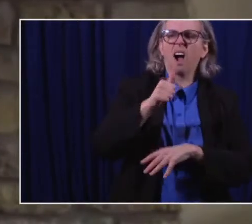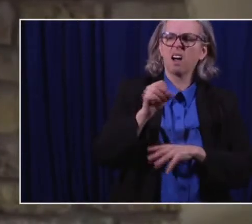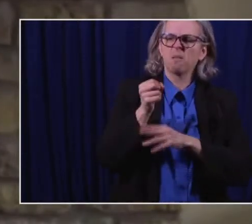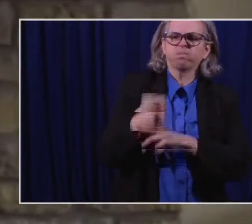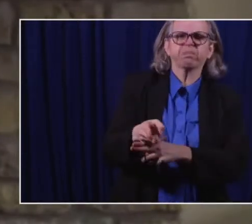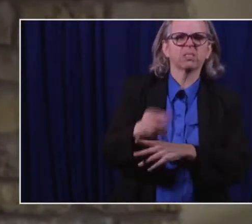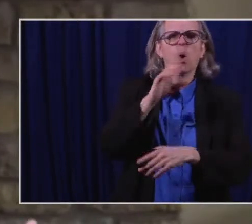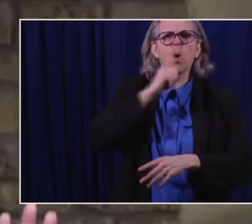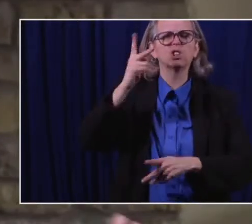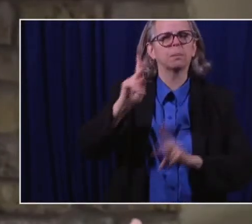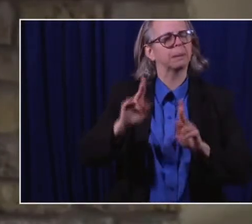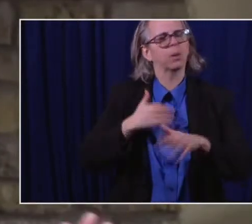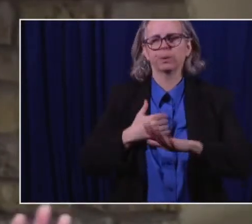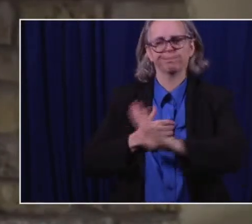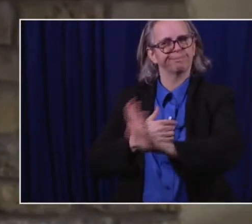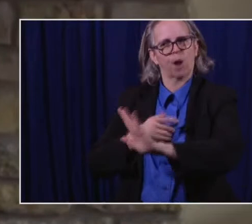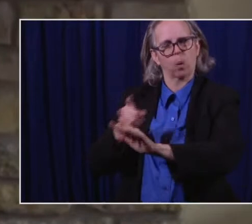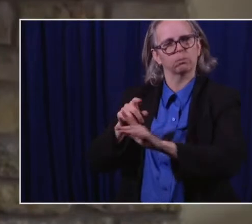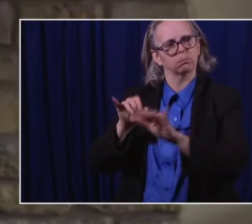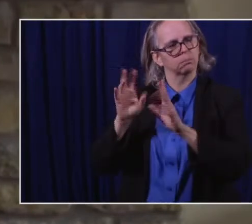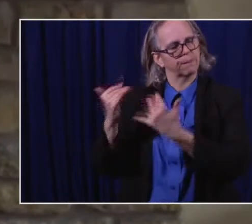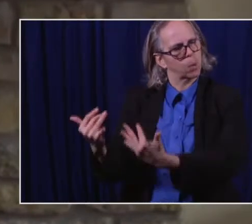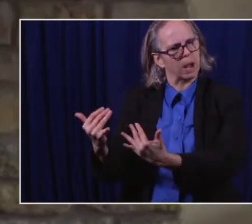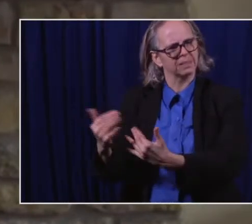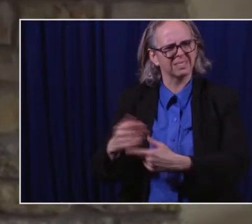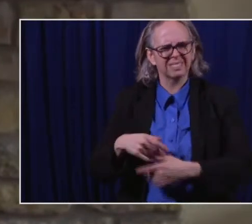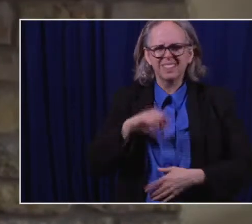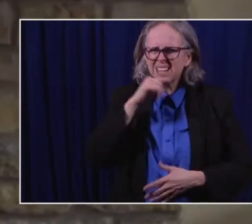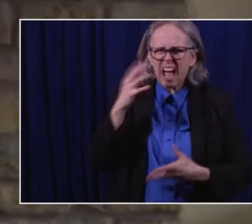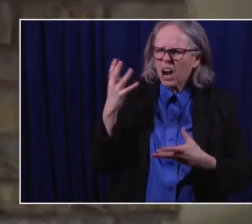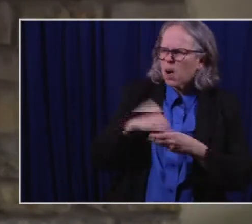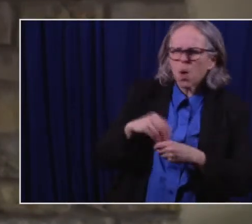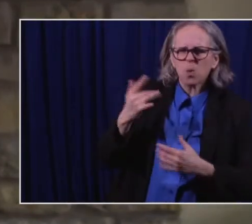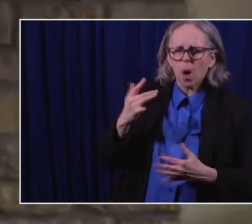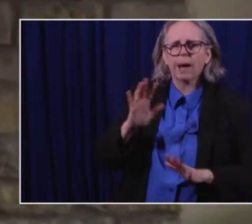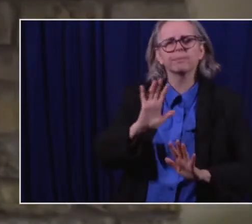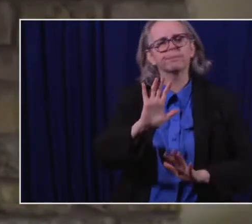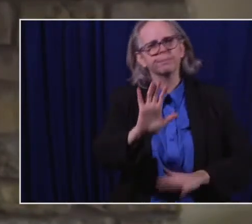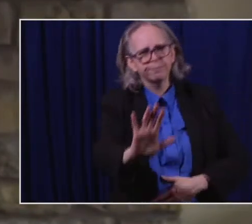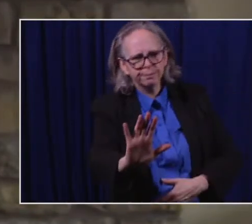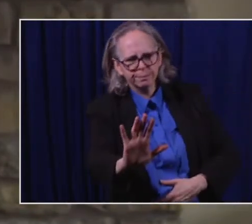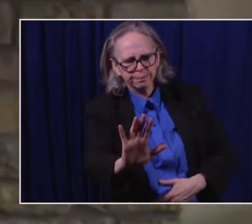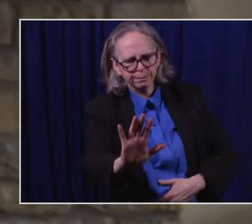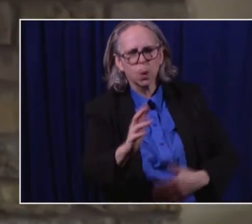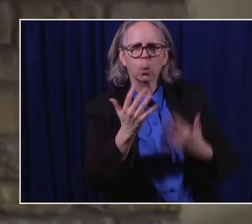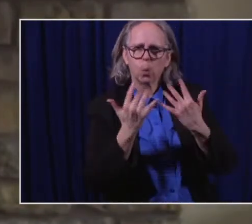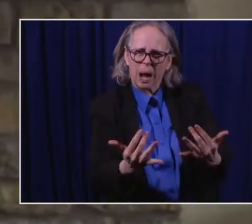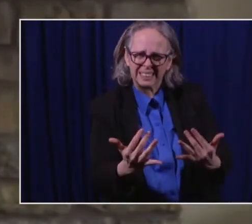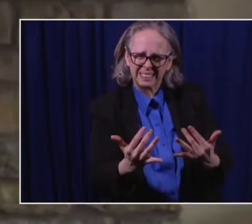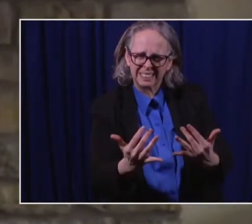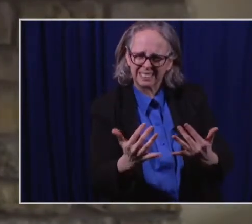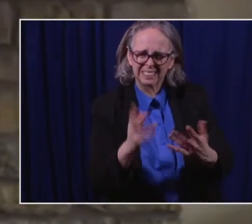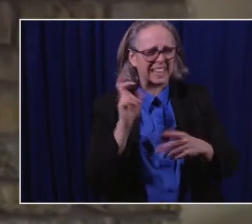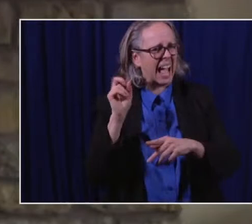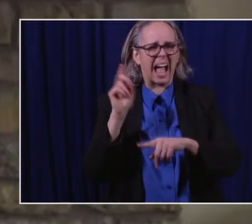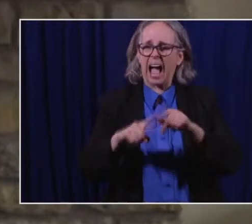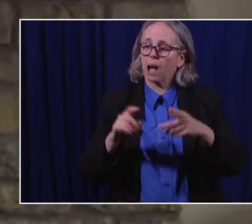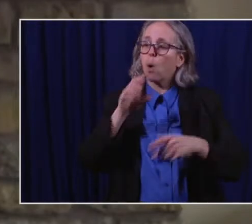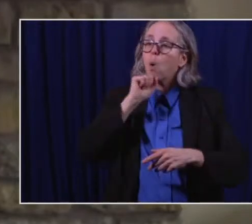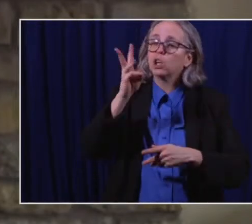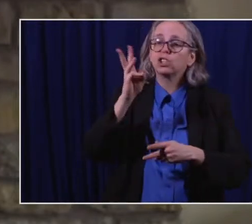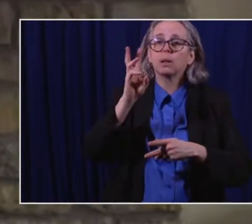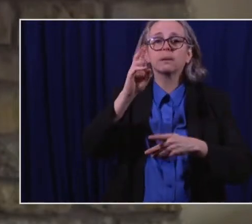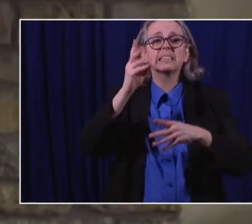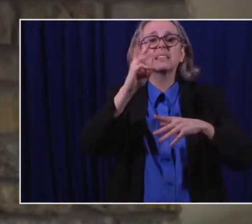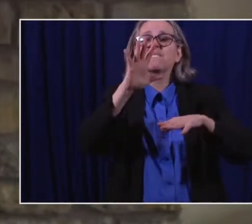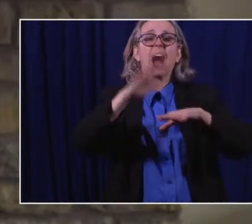our group? And we're pushing back and we're resisting. And the reason we're resisting is the data is still the same. 87%